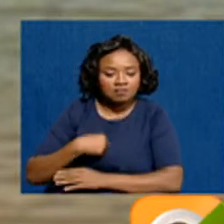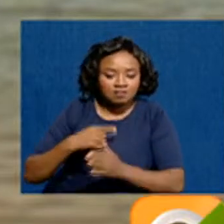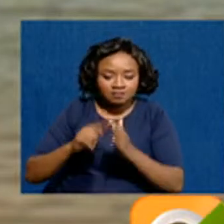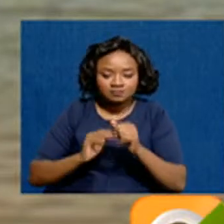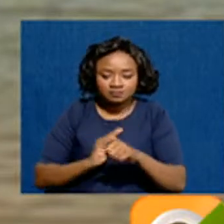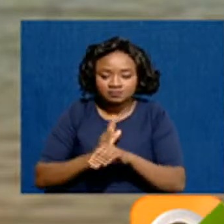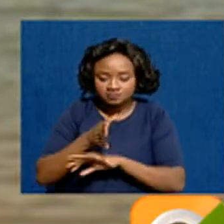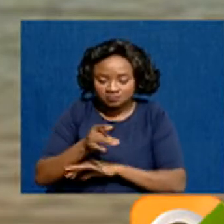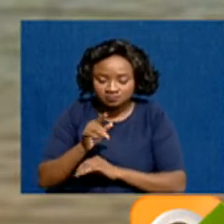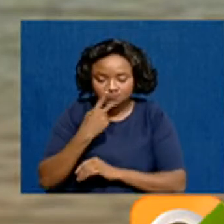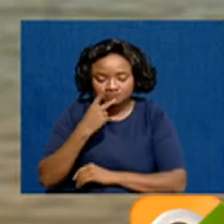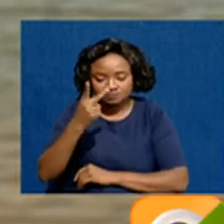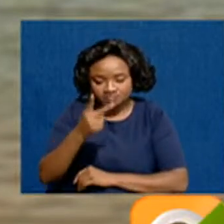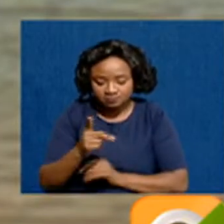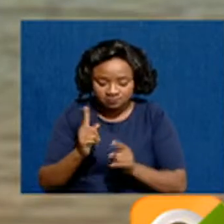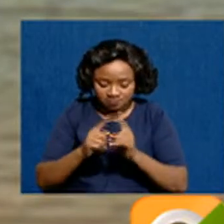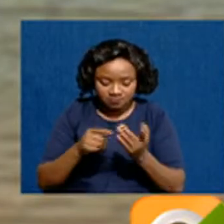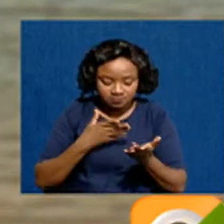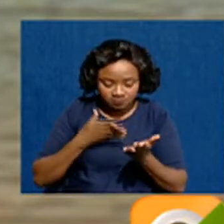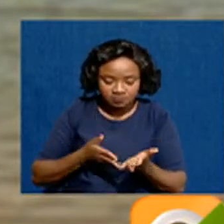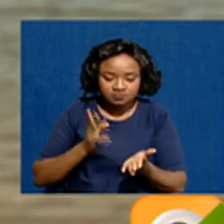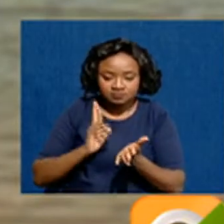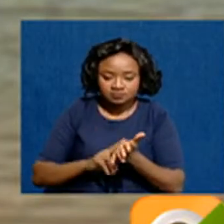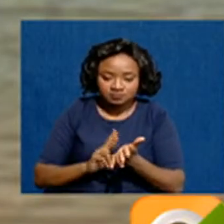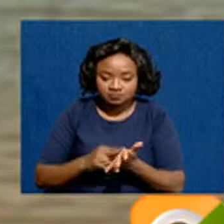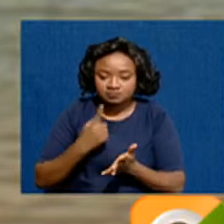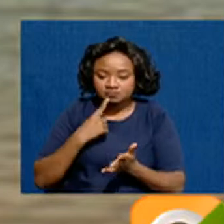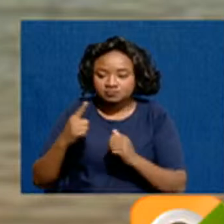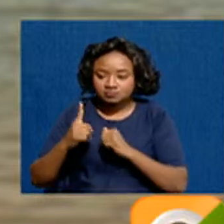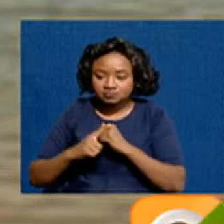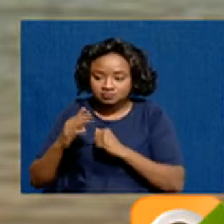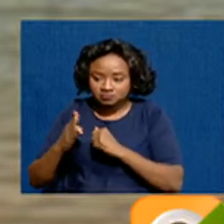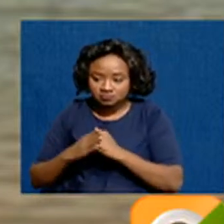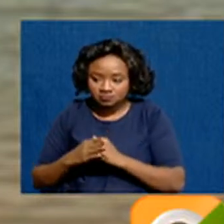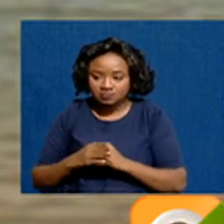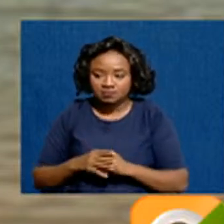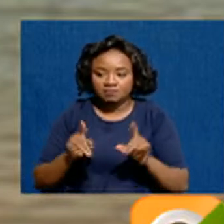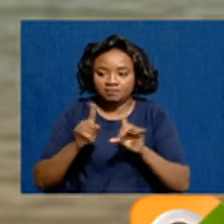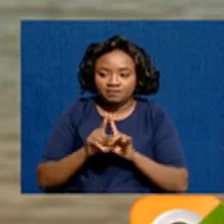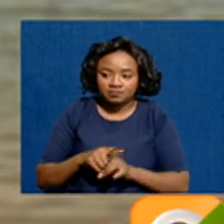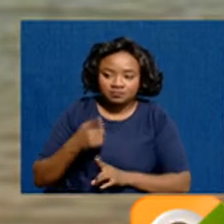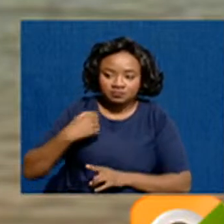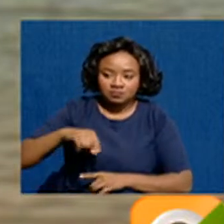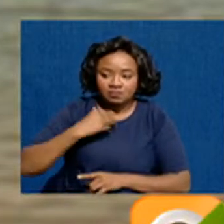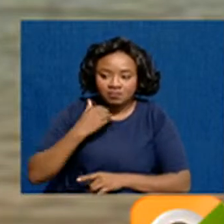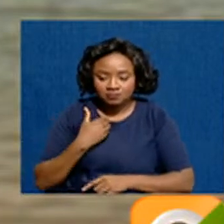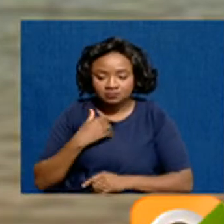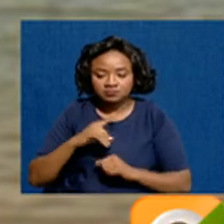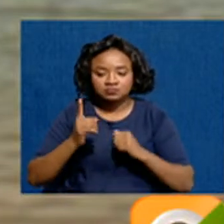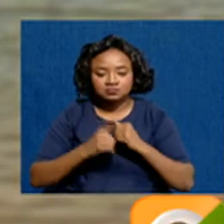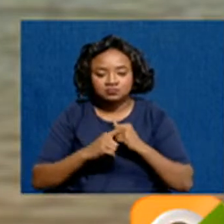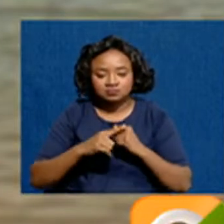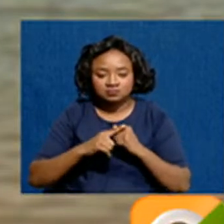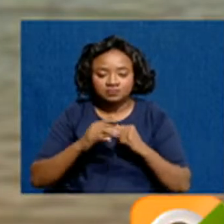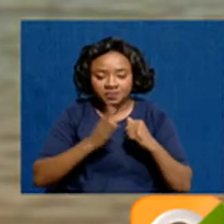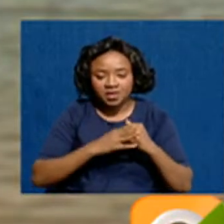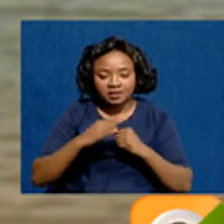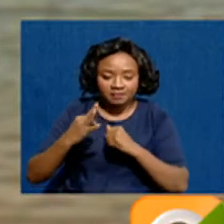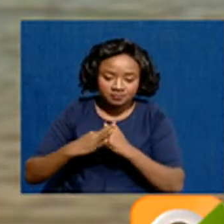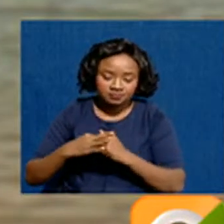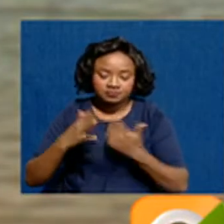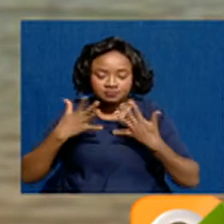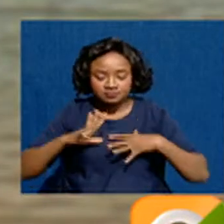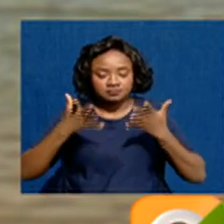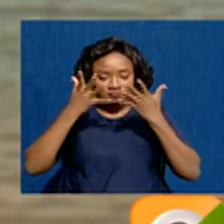But the record that is actually captured is 169. We have 98 people missing. So that gives a number